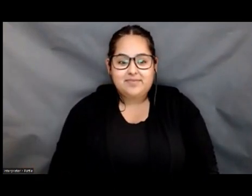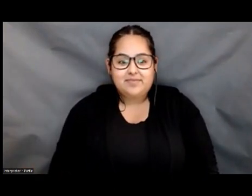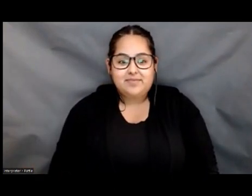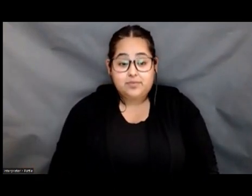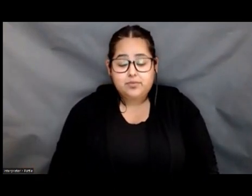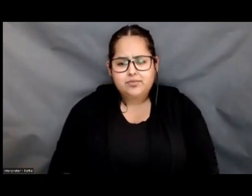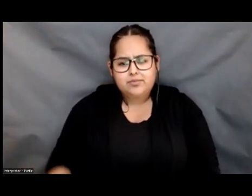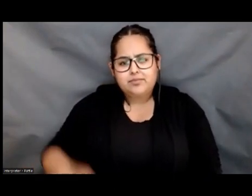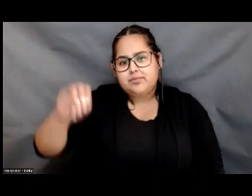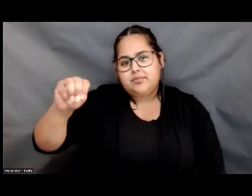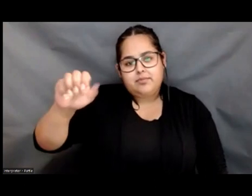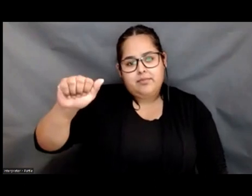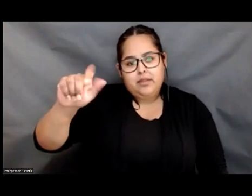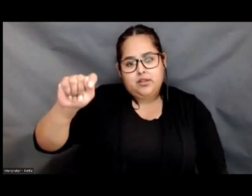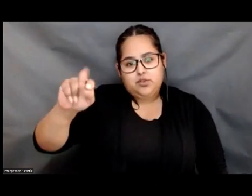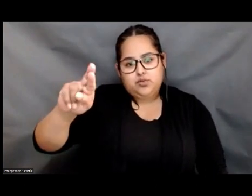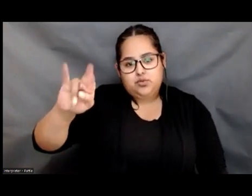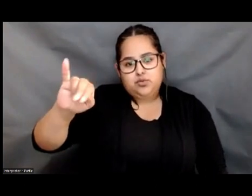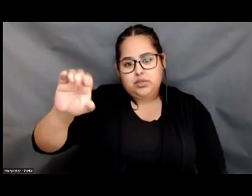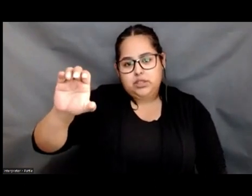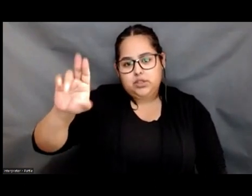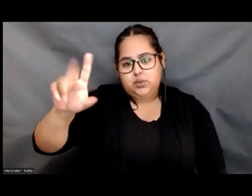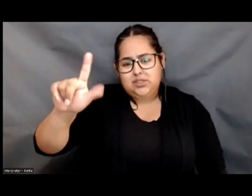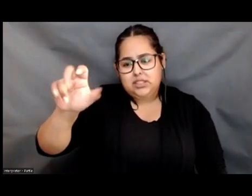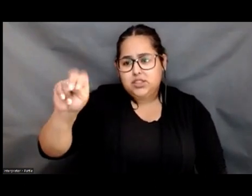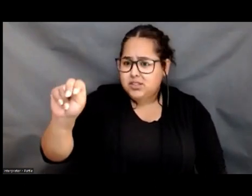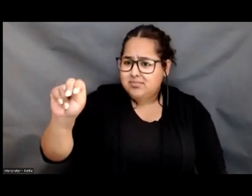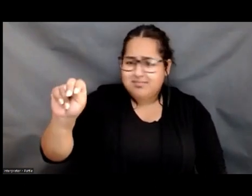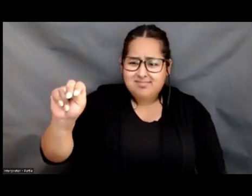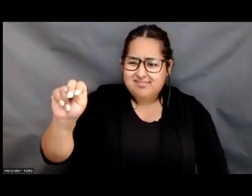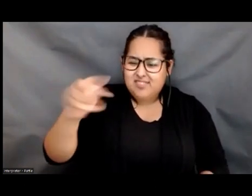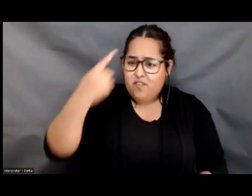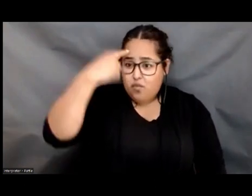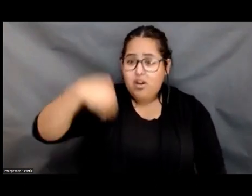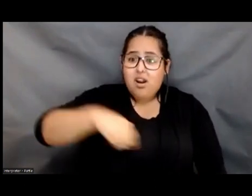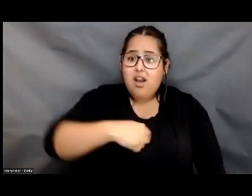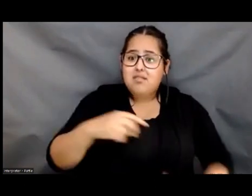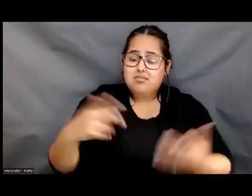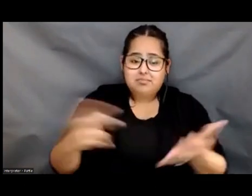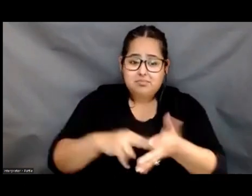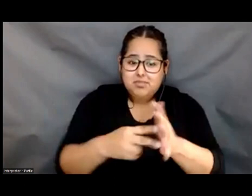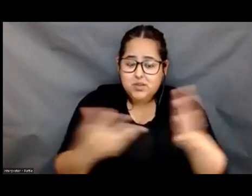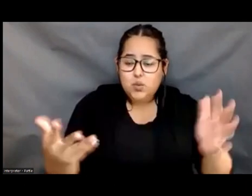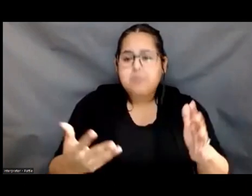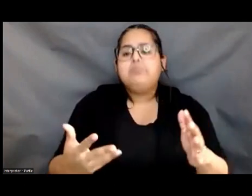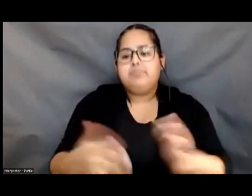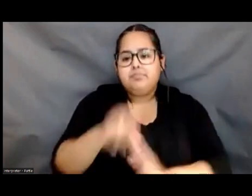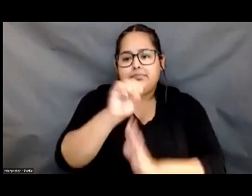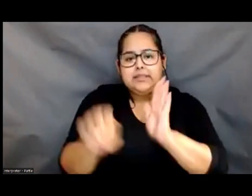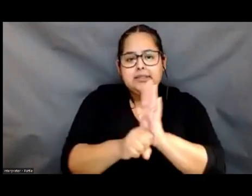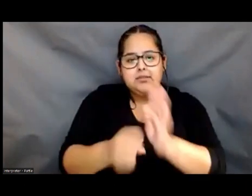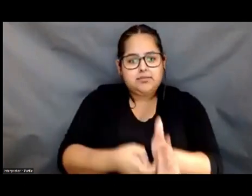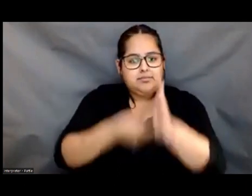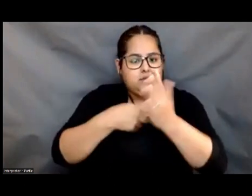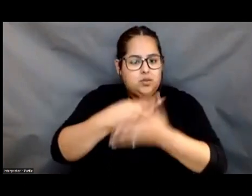So what is matriculation? Matriculation for us is a state mandated program designed to assist students in accomplishing